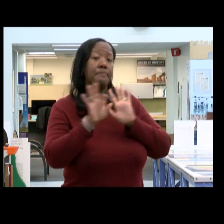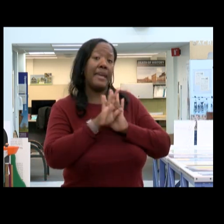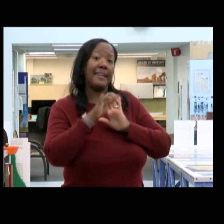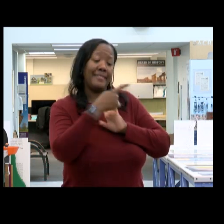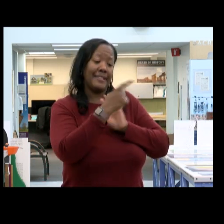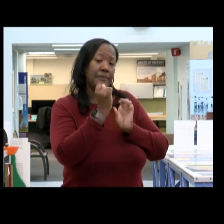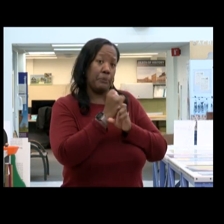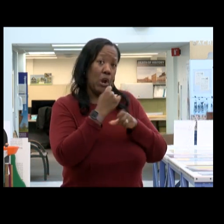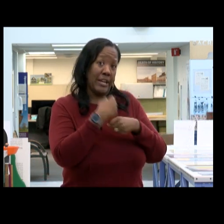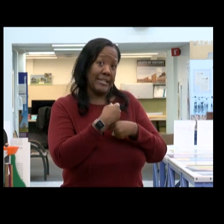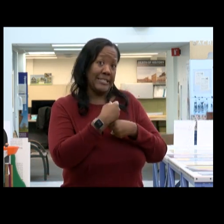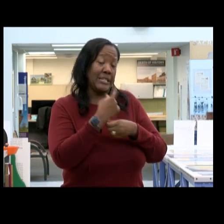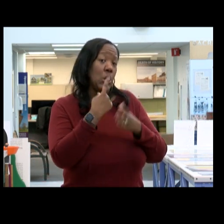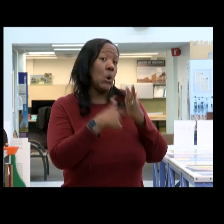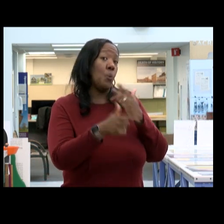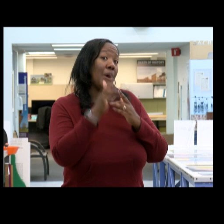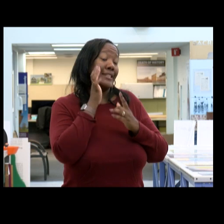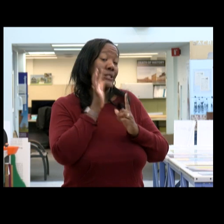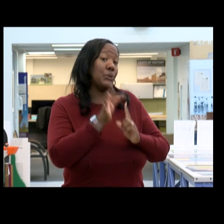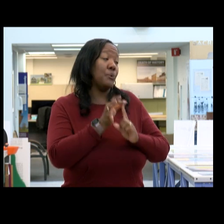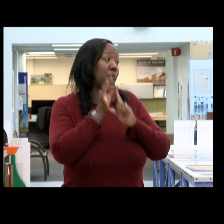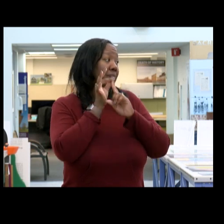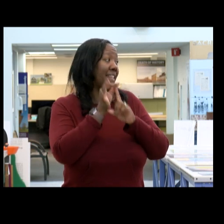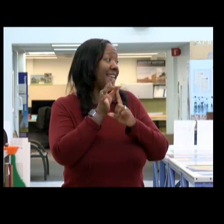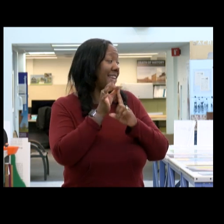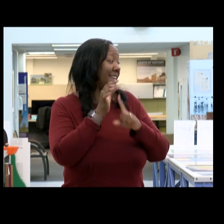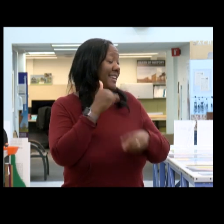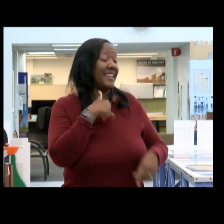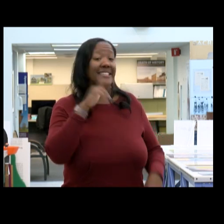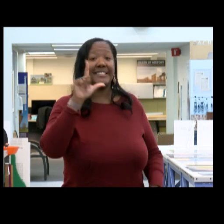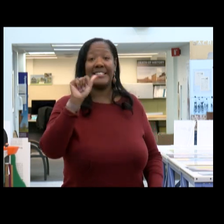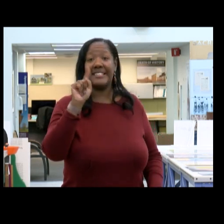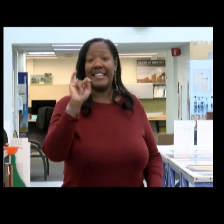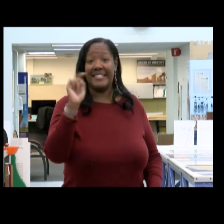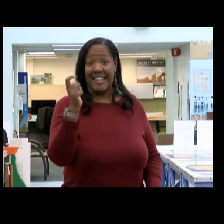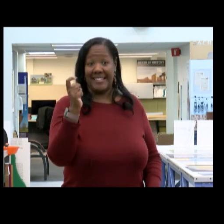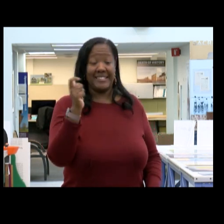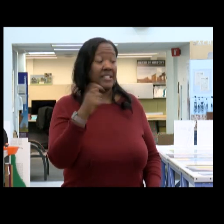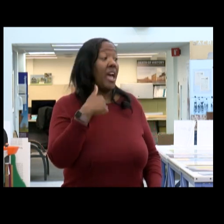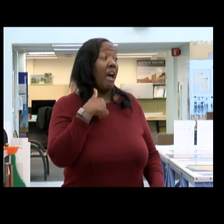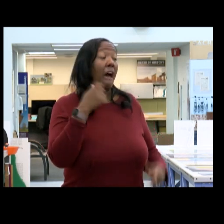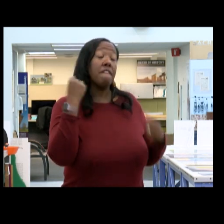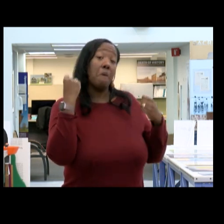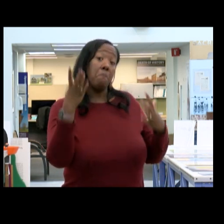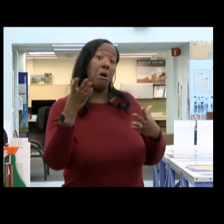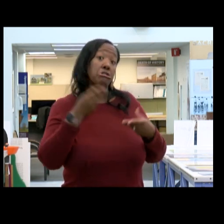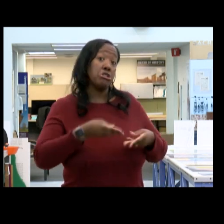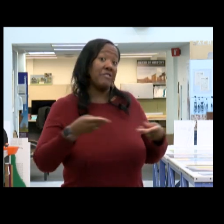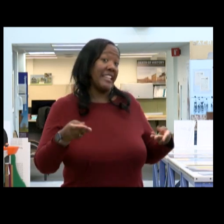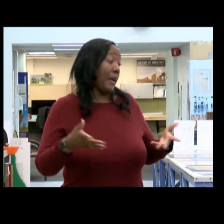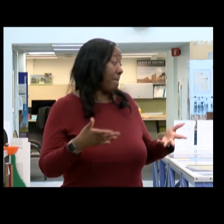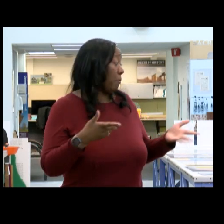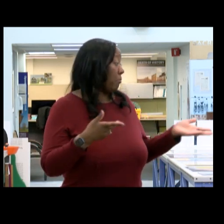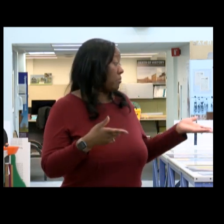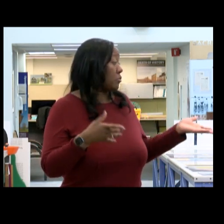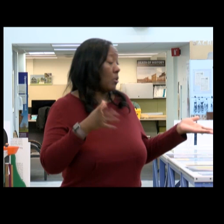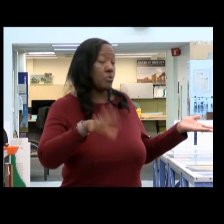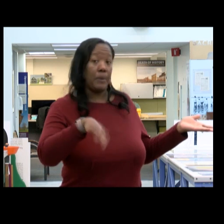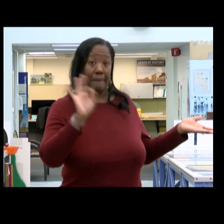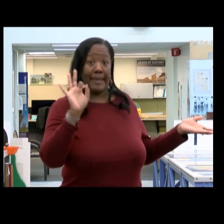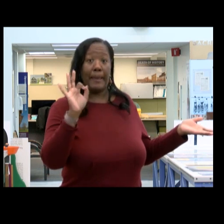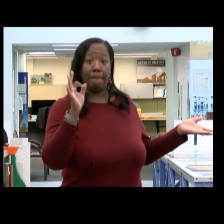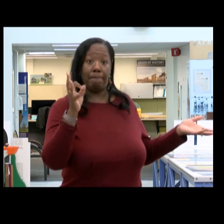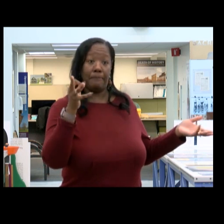is that it's actually a latex impregnated paper. And I have a bunch of samples of a lot of things up here, so grab something before you go.